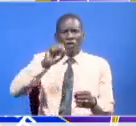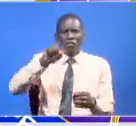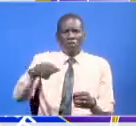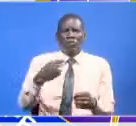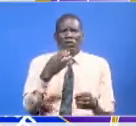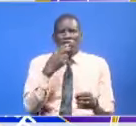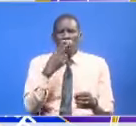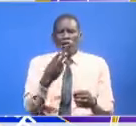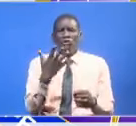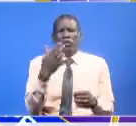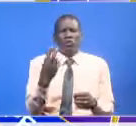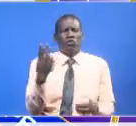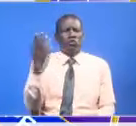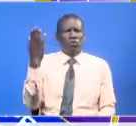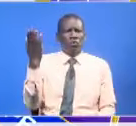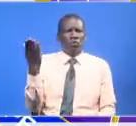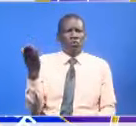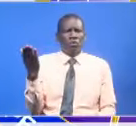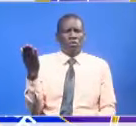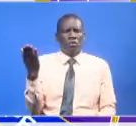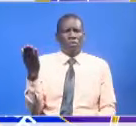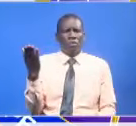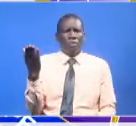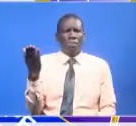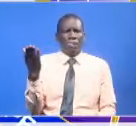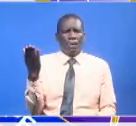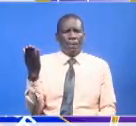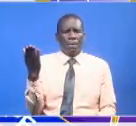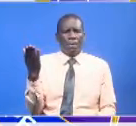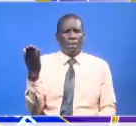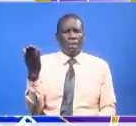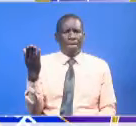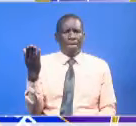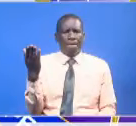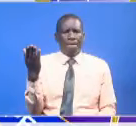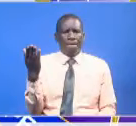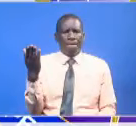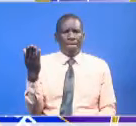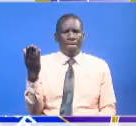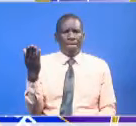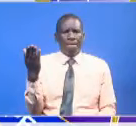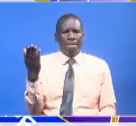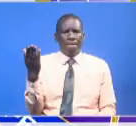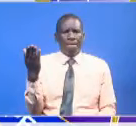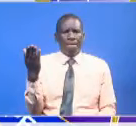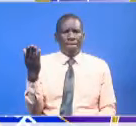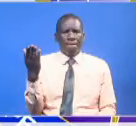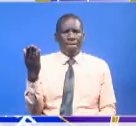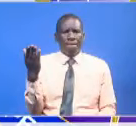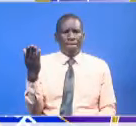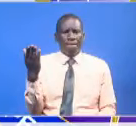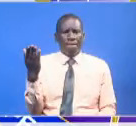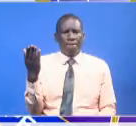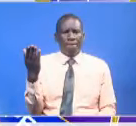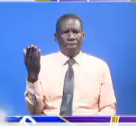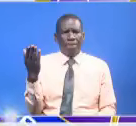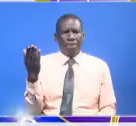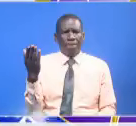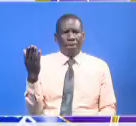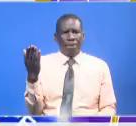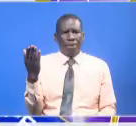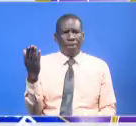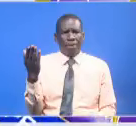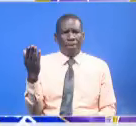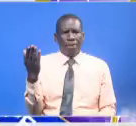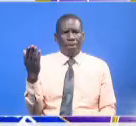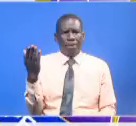5,252, illegally acquired unexplained assets traced Kenya shilling 6.63 billion. The recovered assets stands at